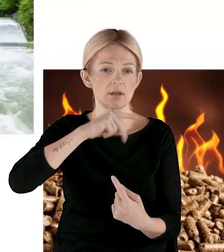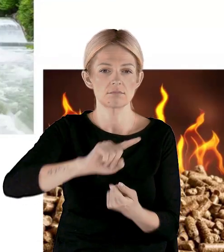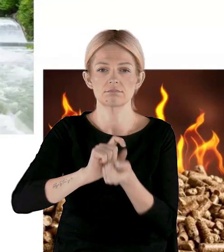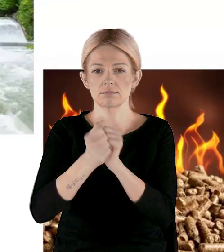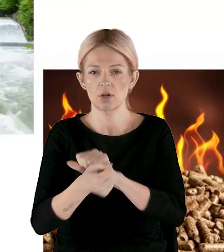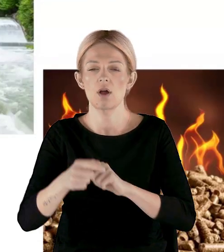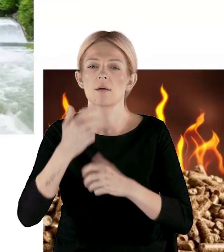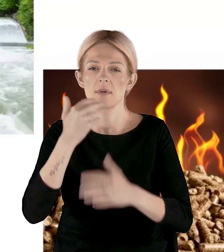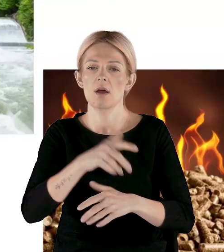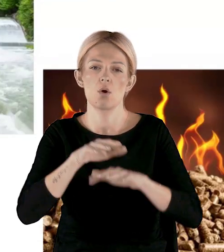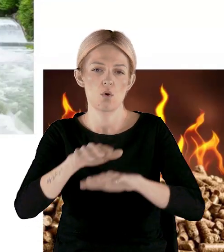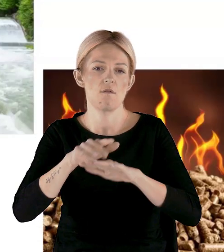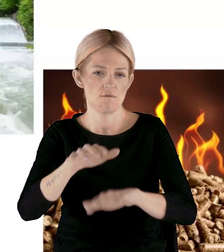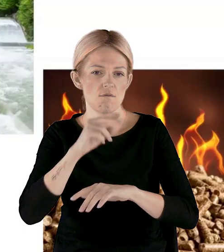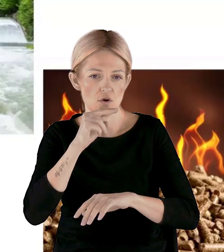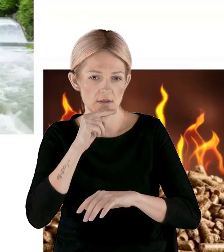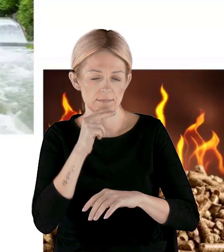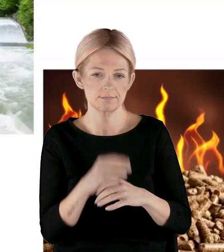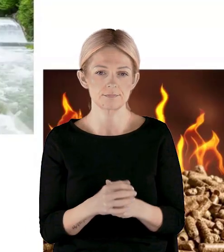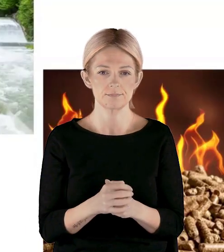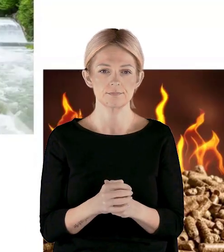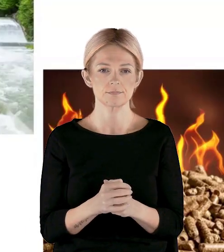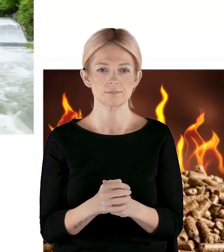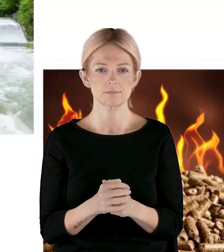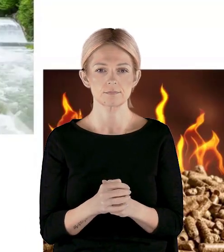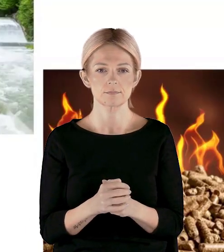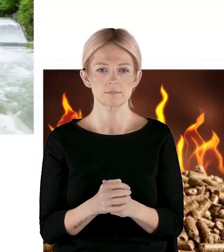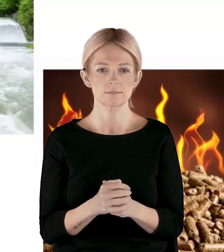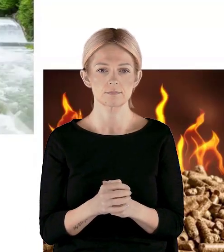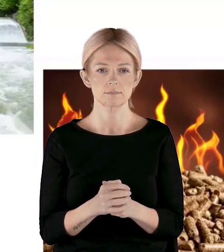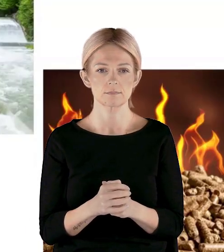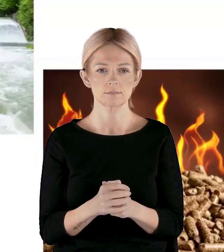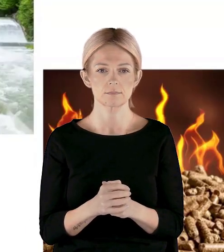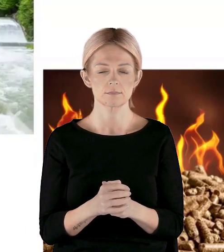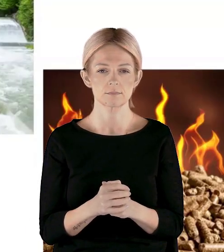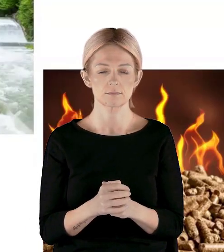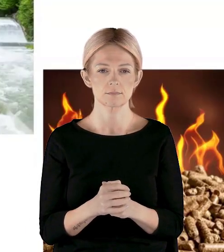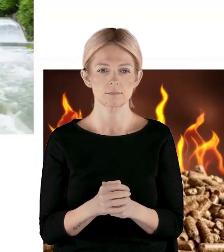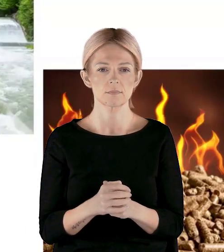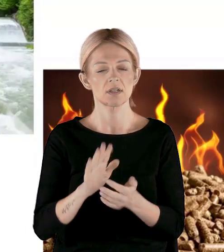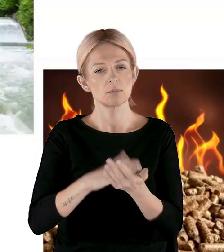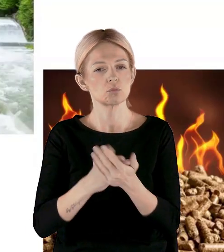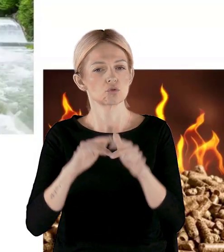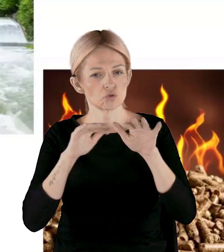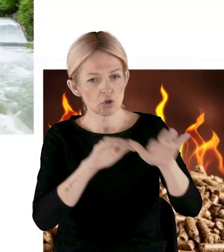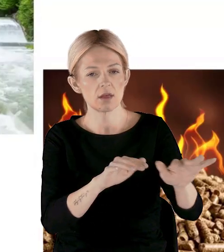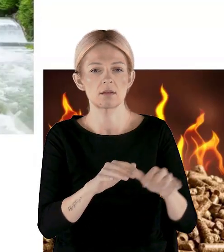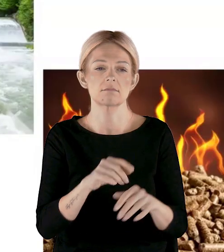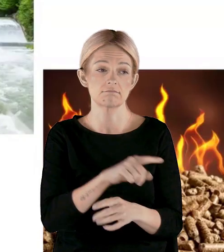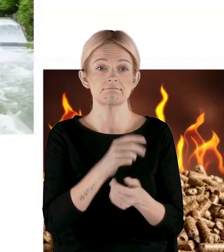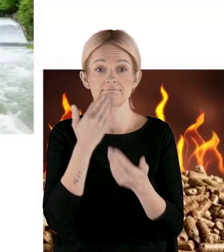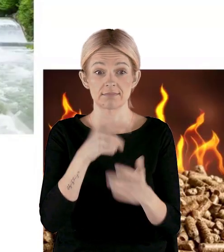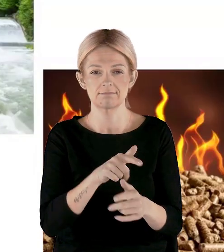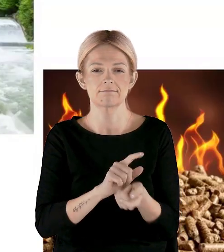into power, into energy. Then biomass energy that uses organic materials like wood or